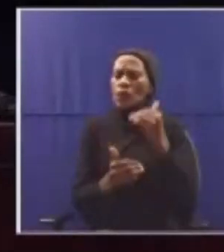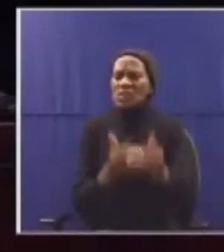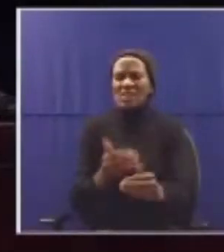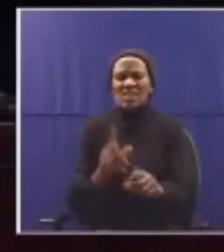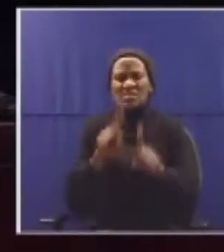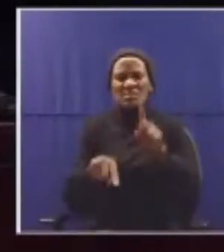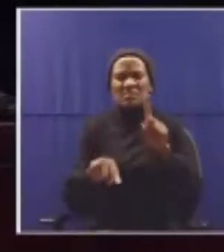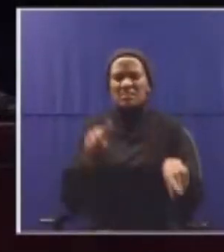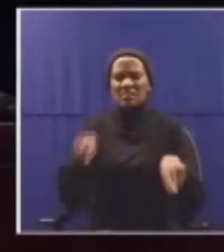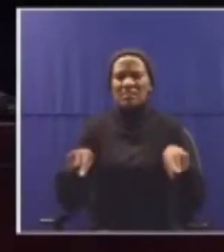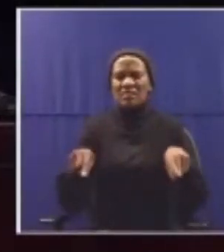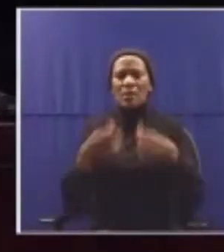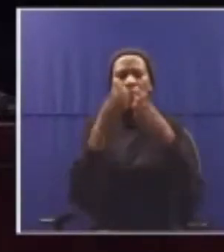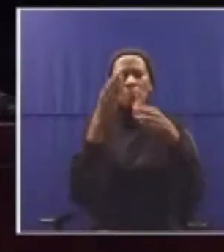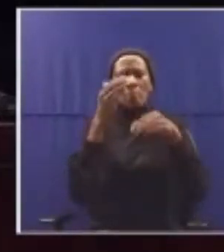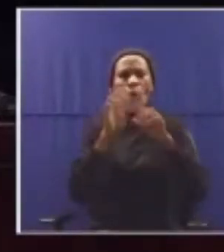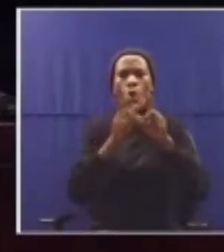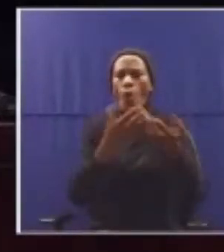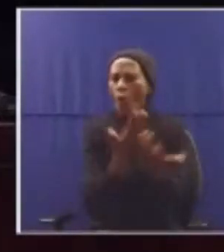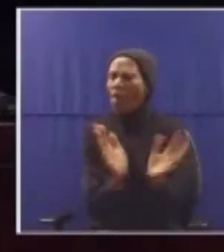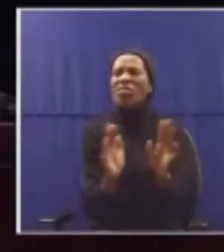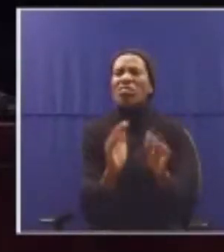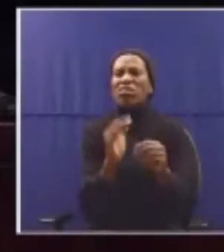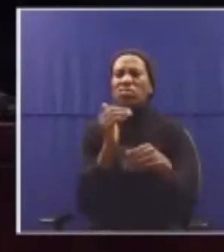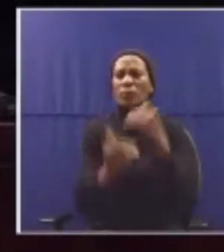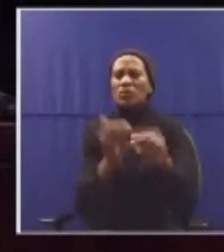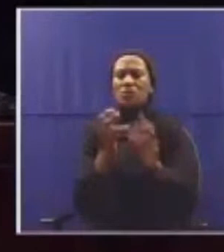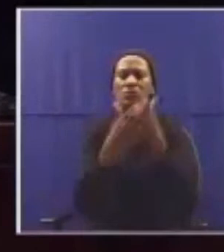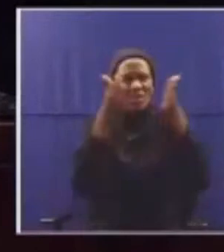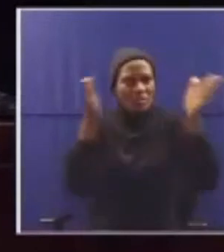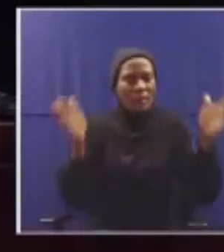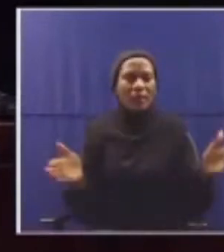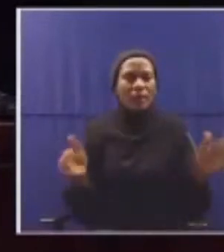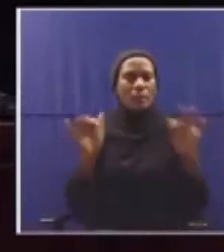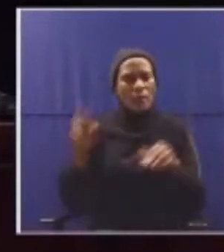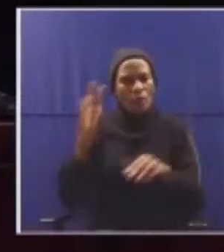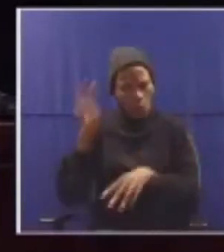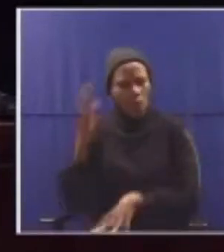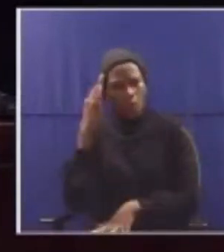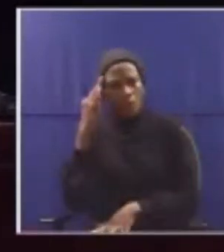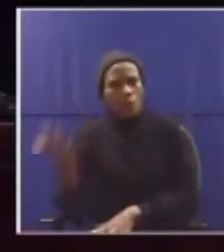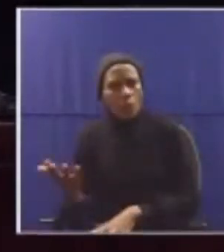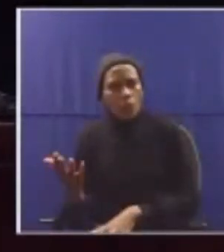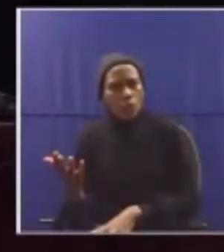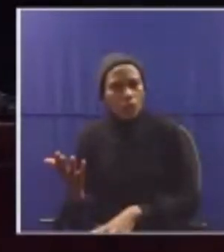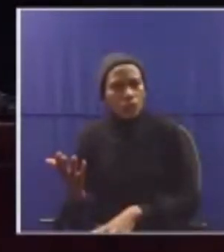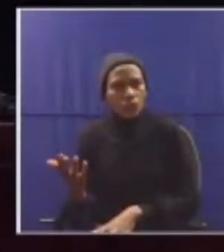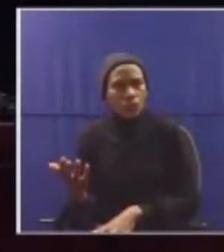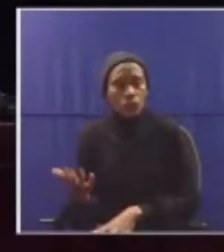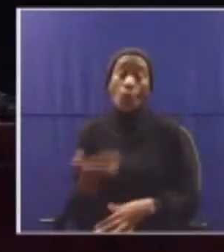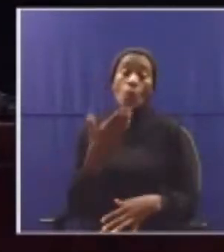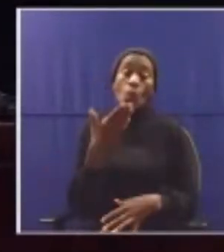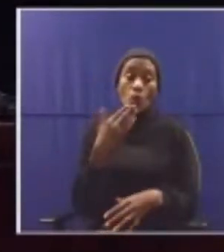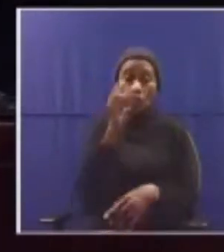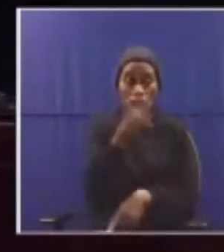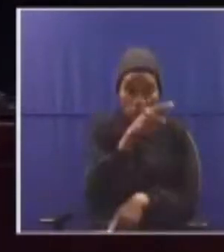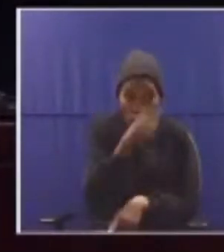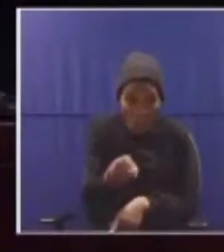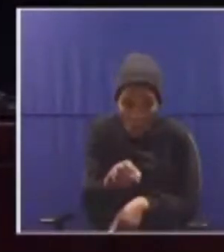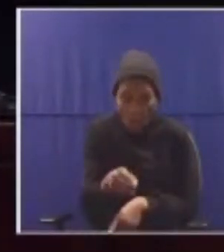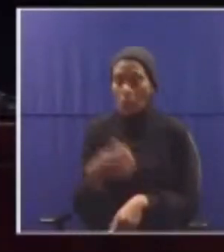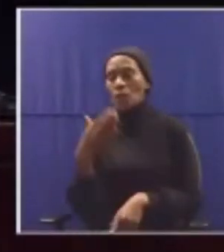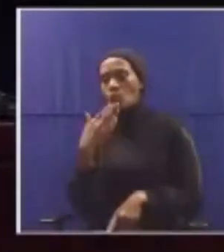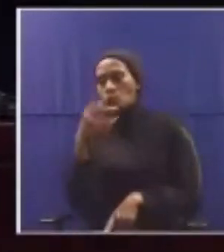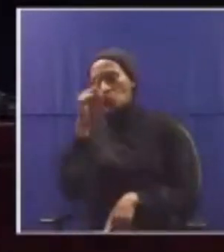very transparent, people will know once we have the facts, who's to blame